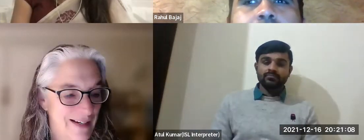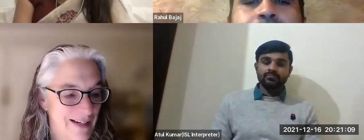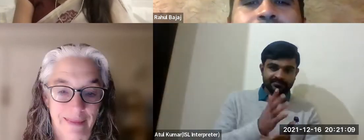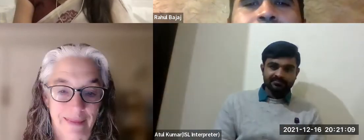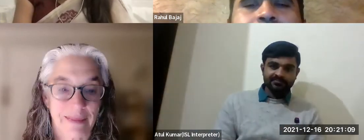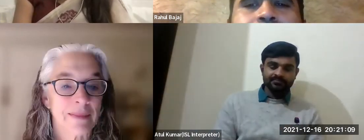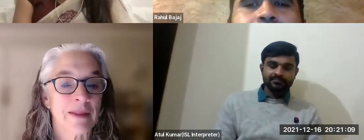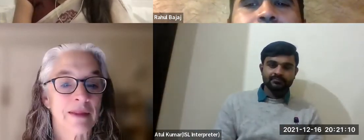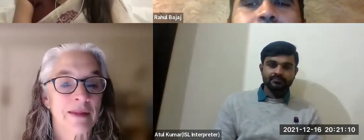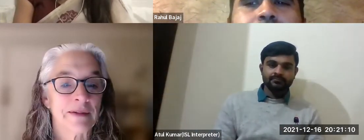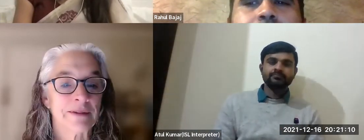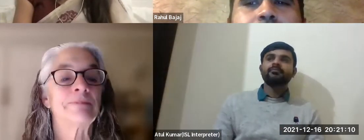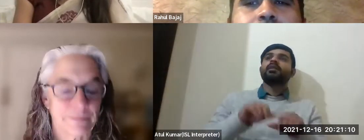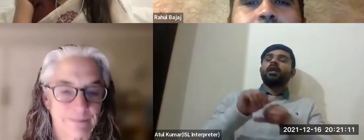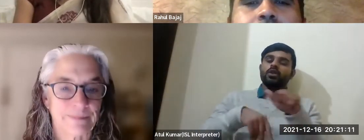Somehow.